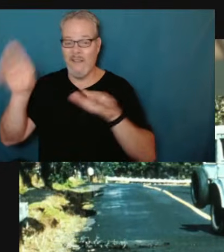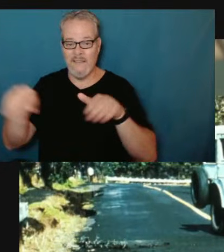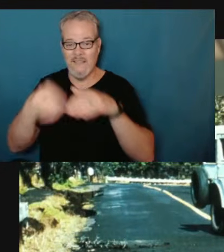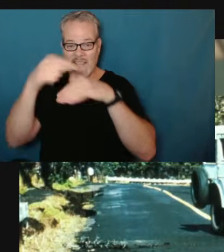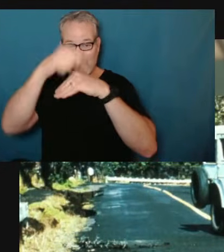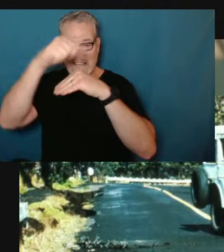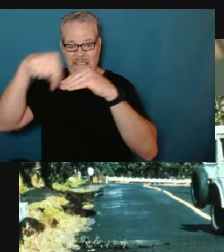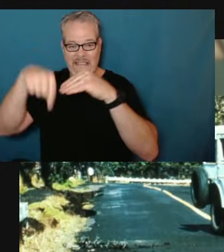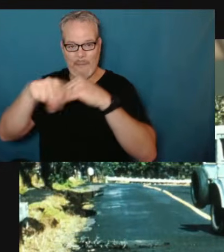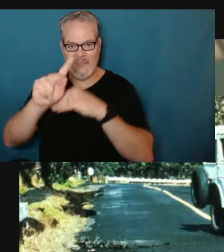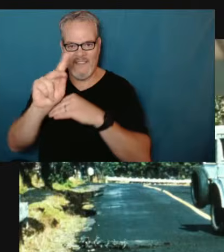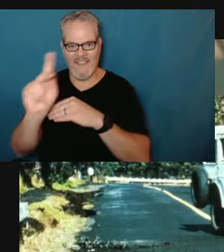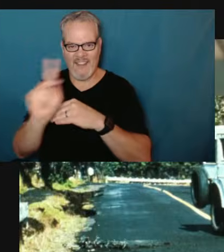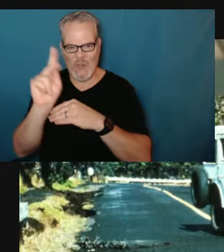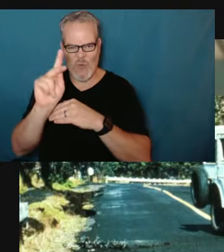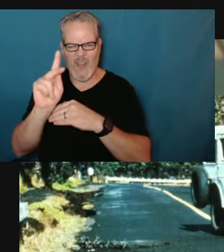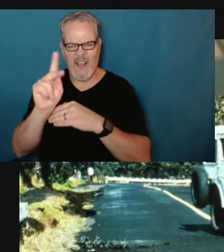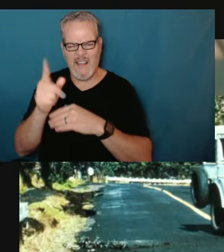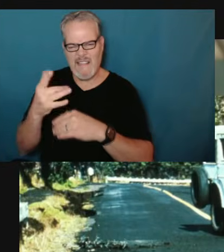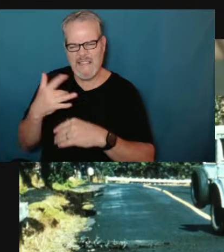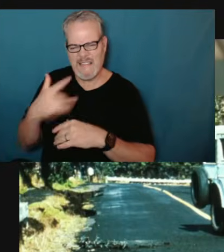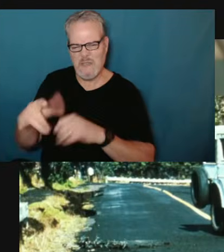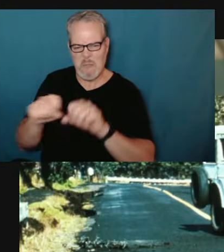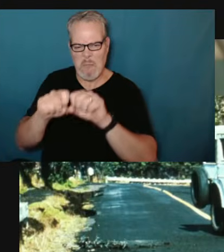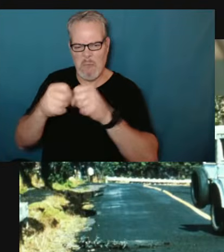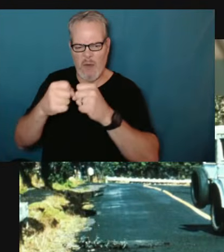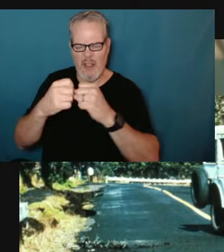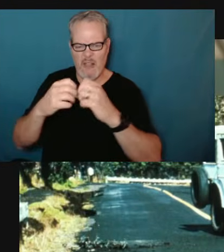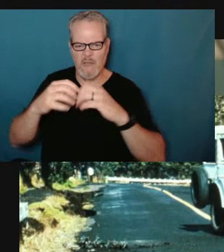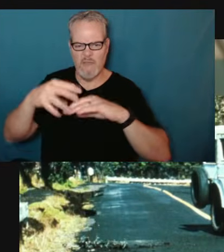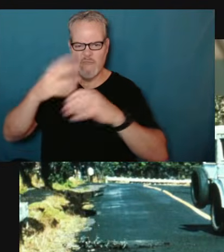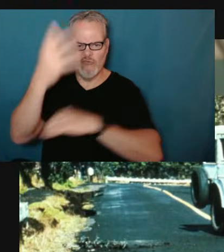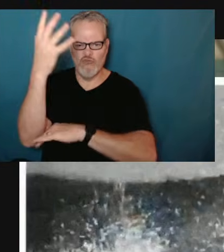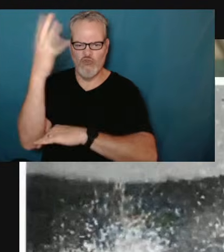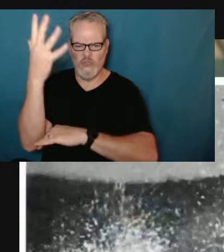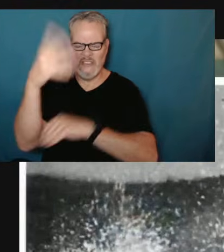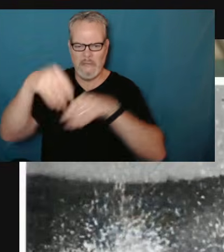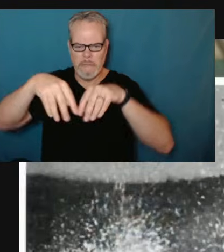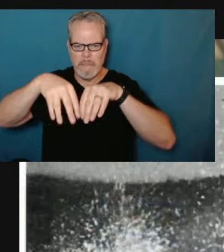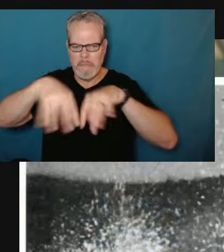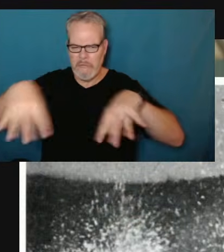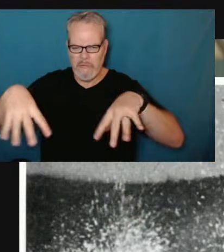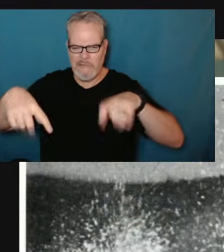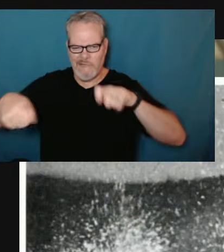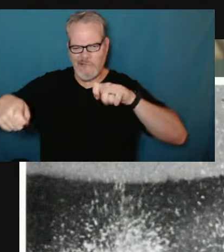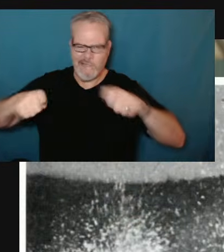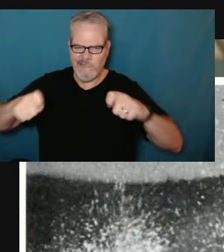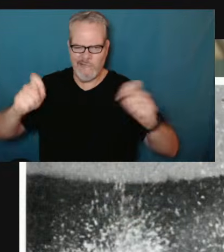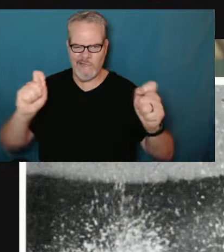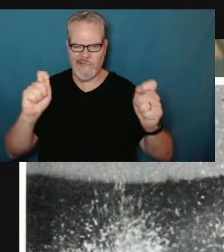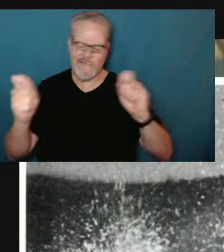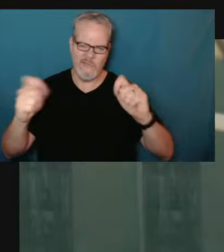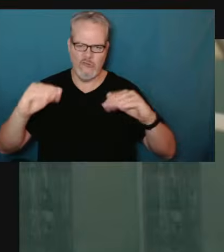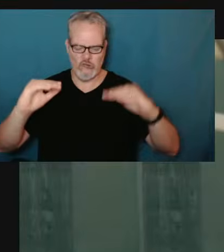always affects the roads, breaks the roads. And there was a tiny eruption in Hawaiian Mountain.